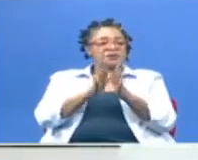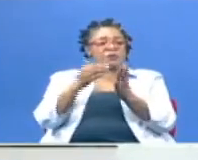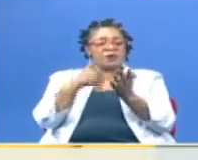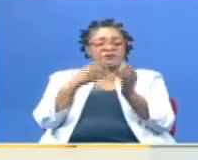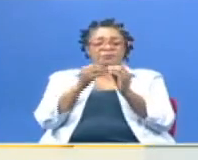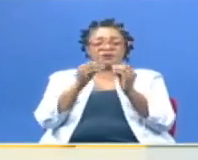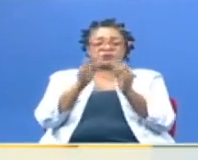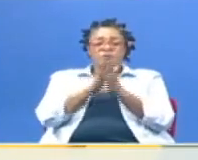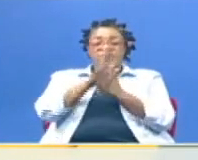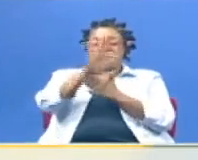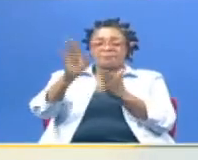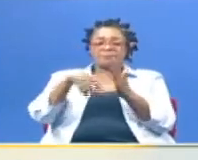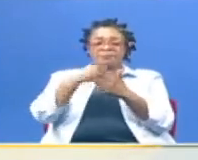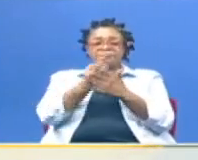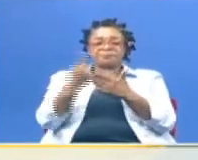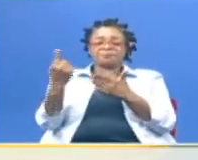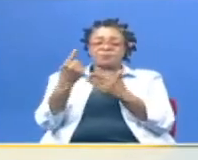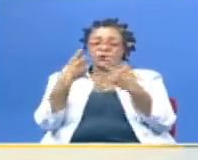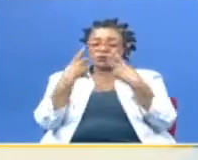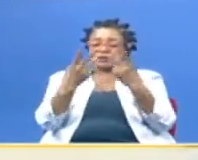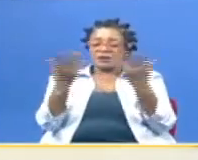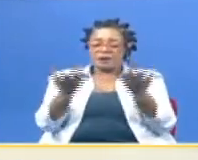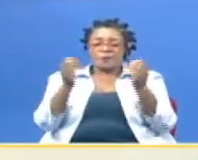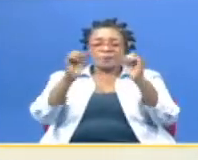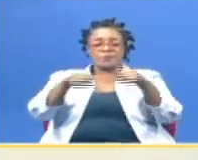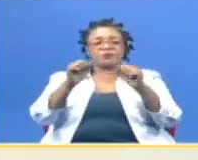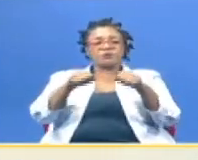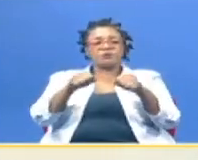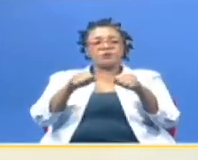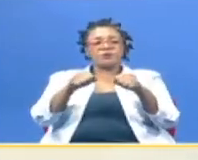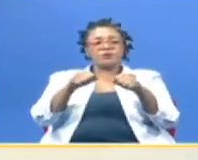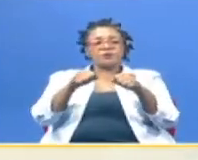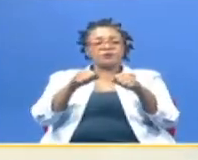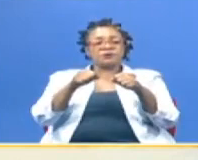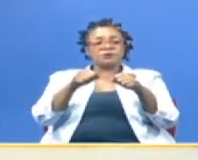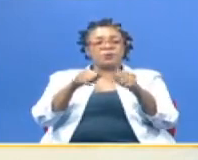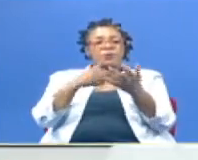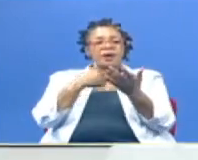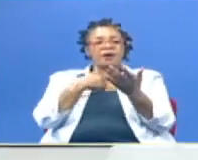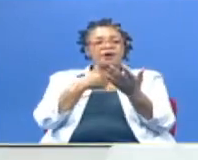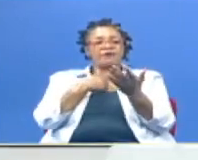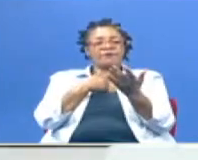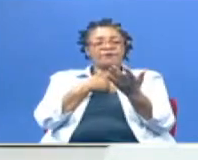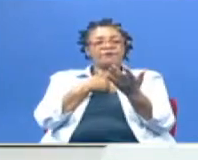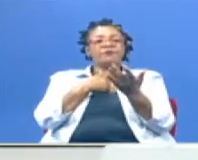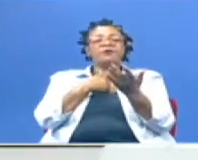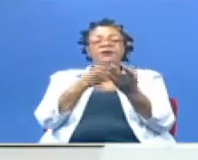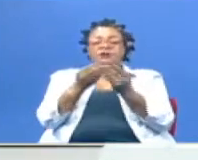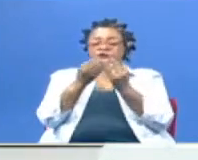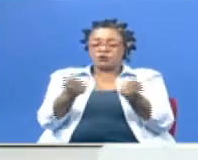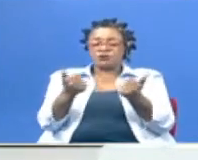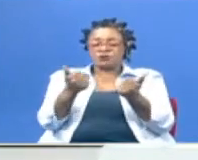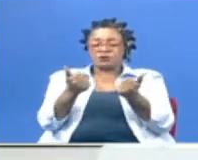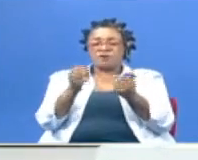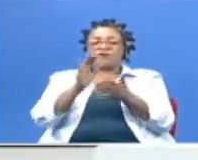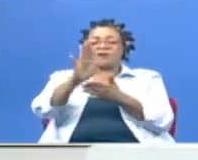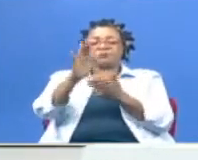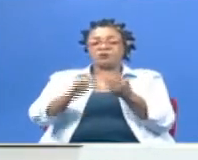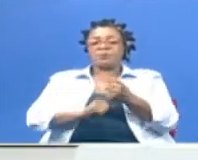a meeting with them to see how we can arrive at an undertaking for them to come back in a big